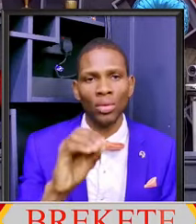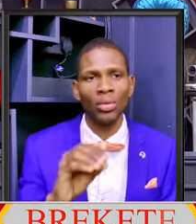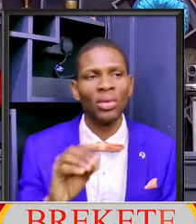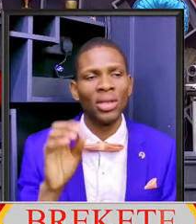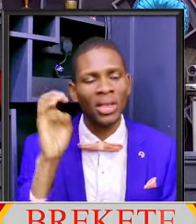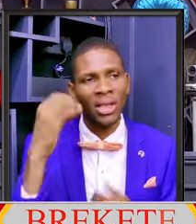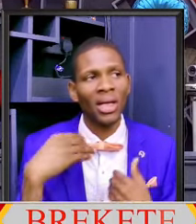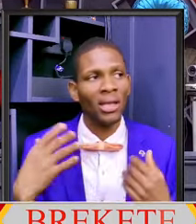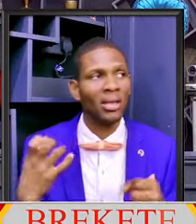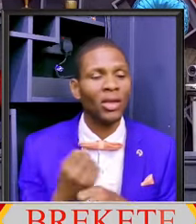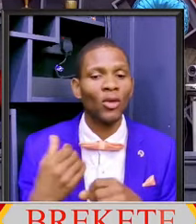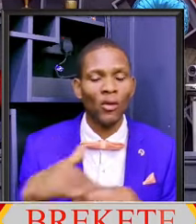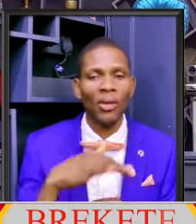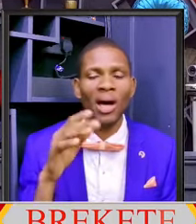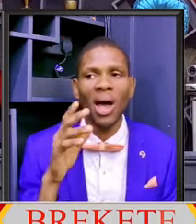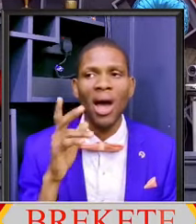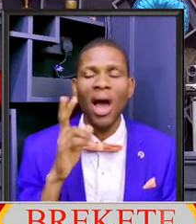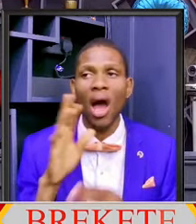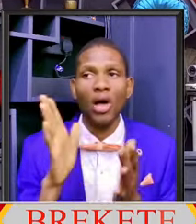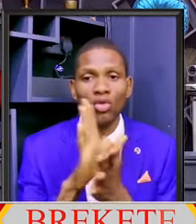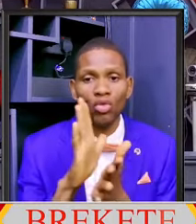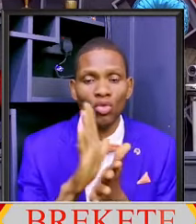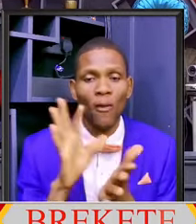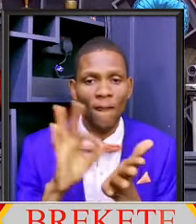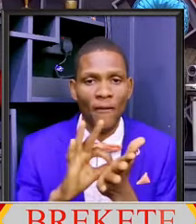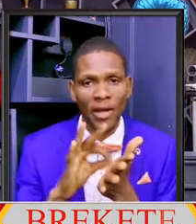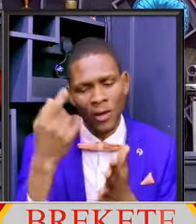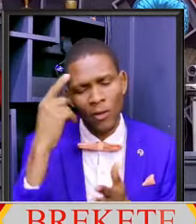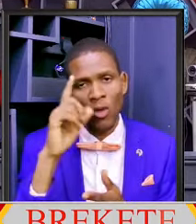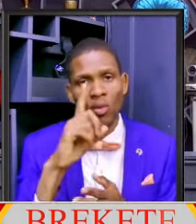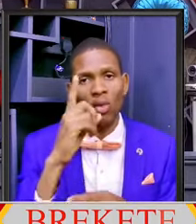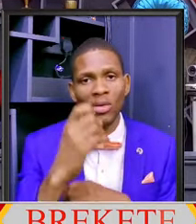don't take over her school fees for 1 year.